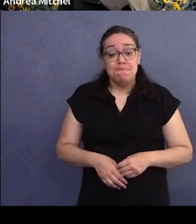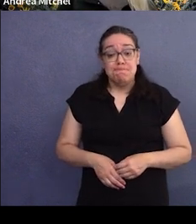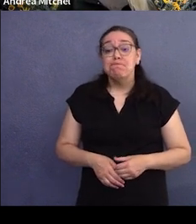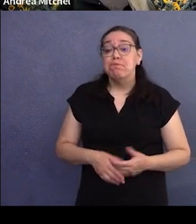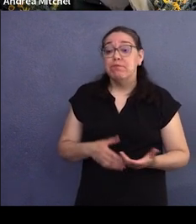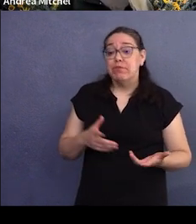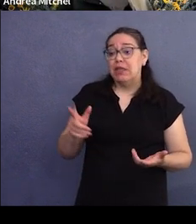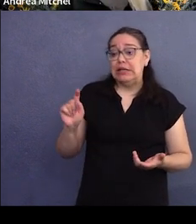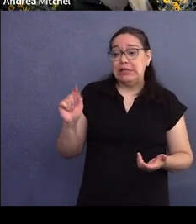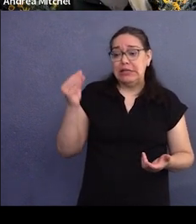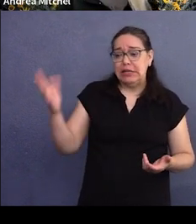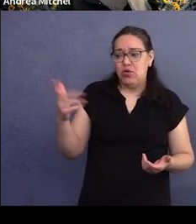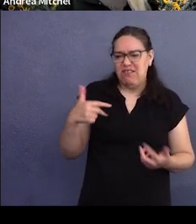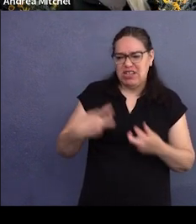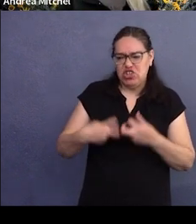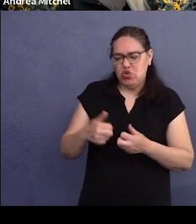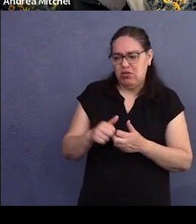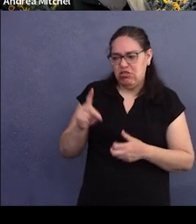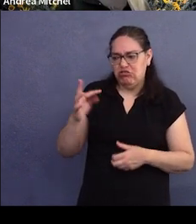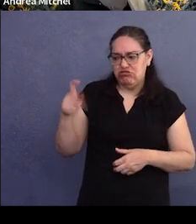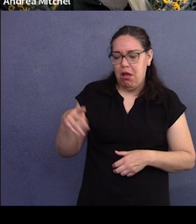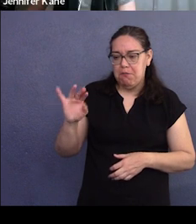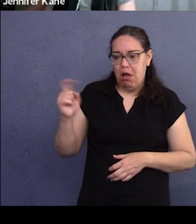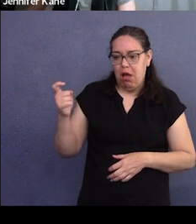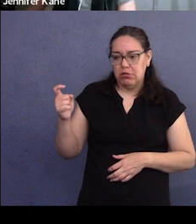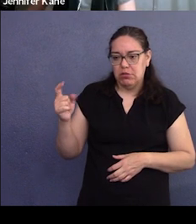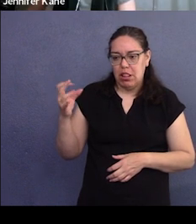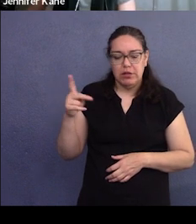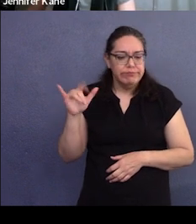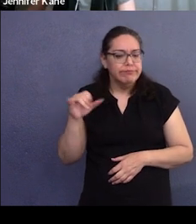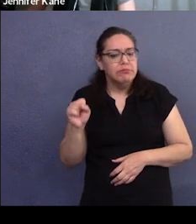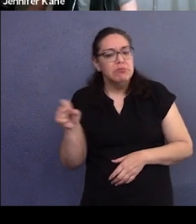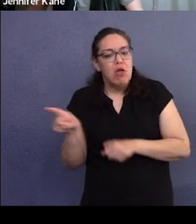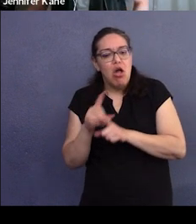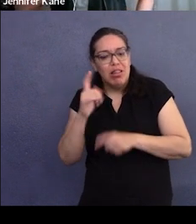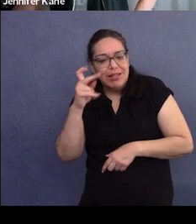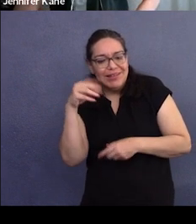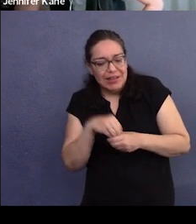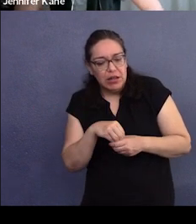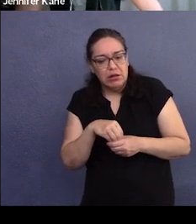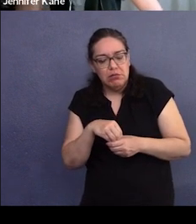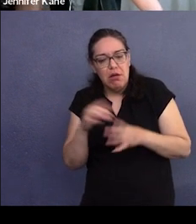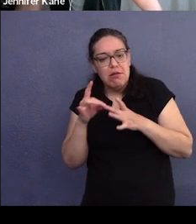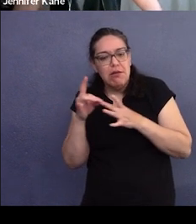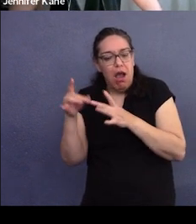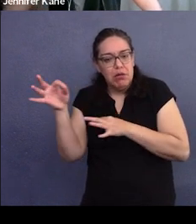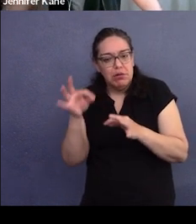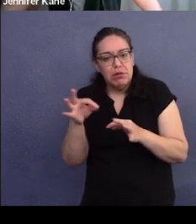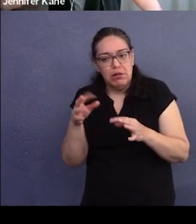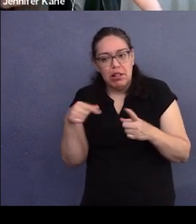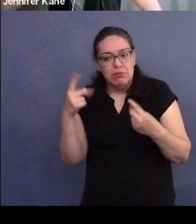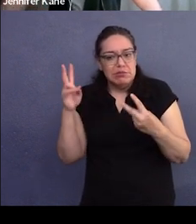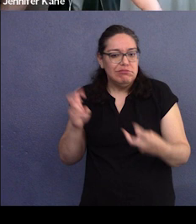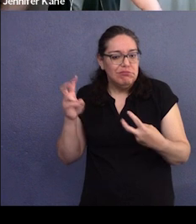And we're having issues with the Dropbox link. Yep, it's also linked in the guidelines that everybody has and is downloading